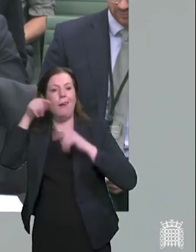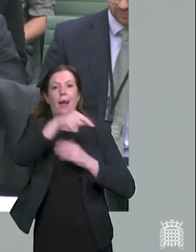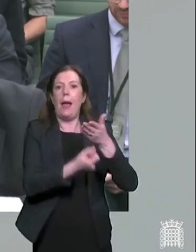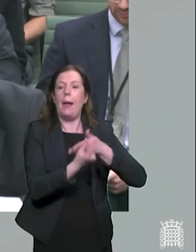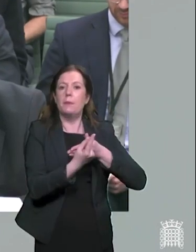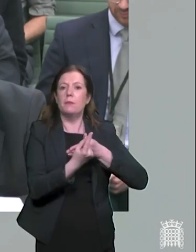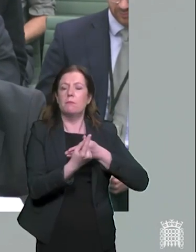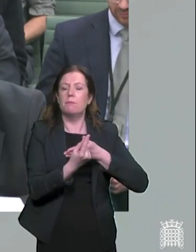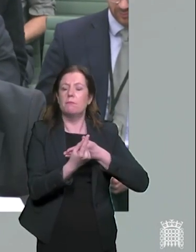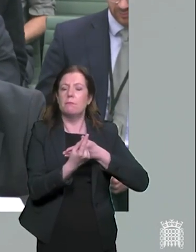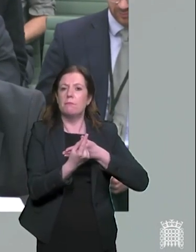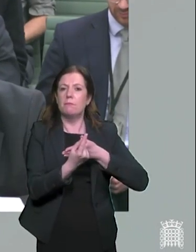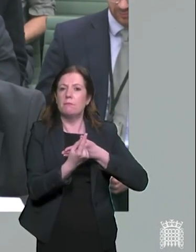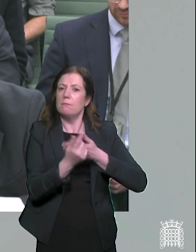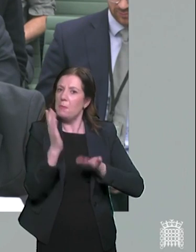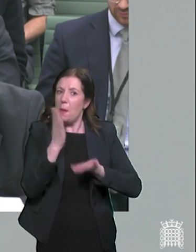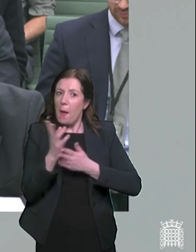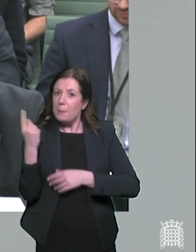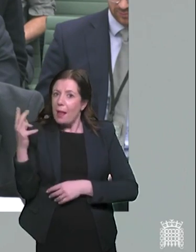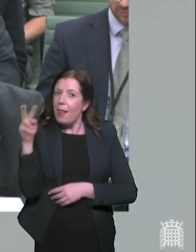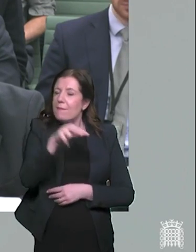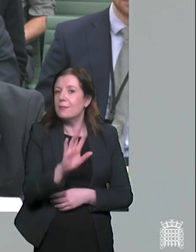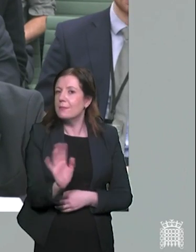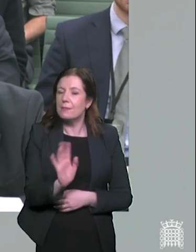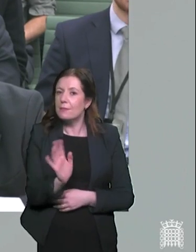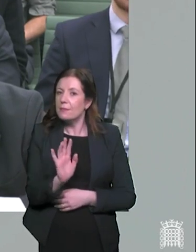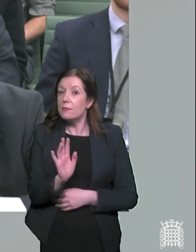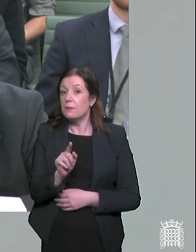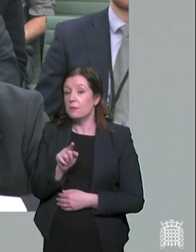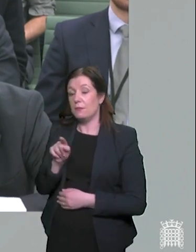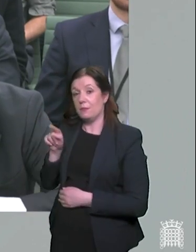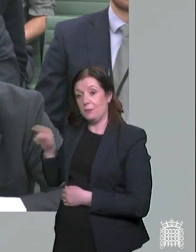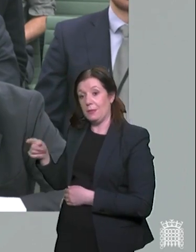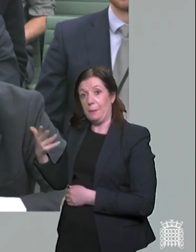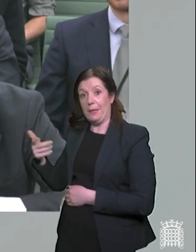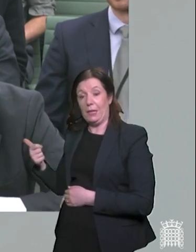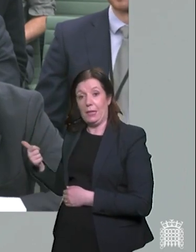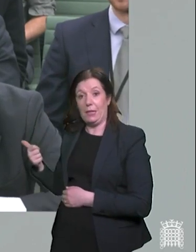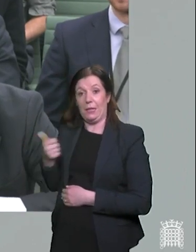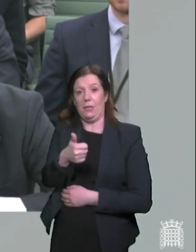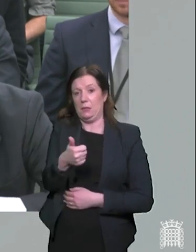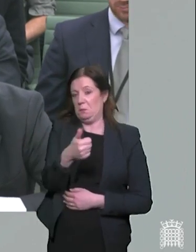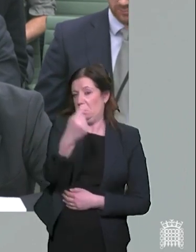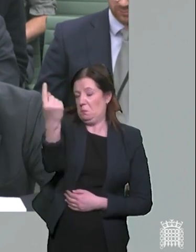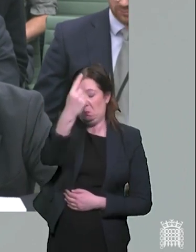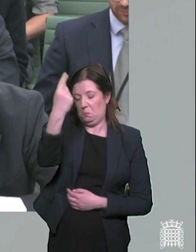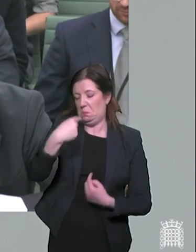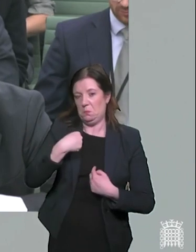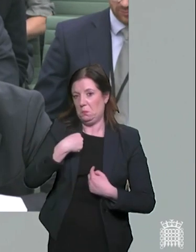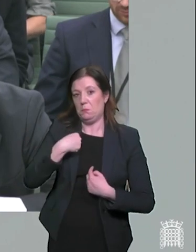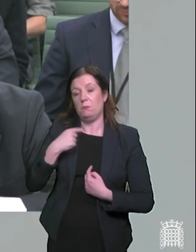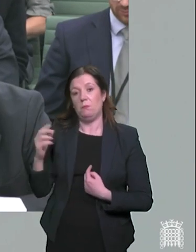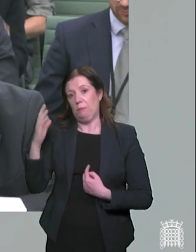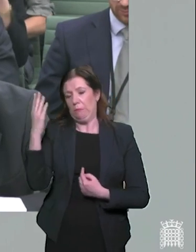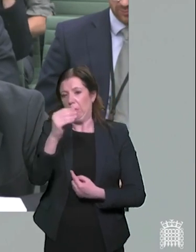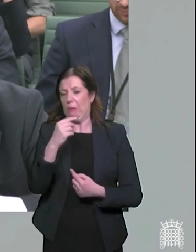subsequently emerged. And yes, he sent a message to someone else saying he